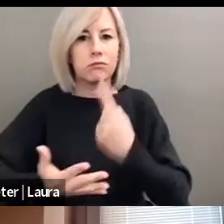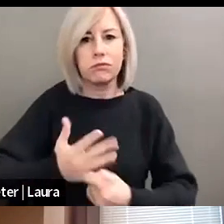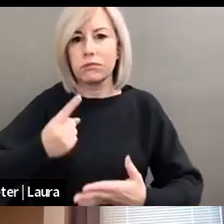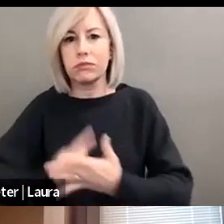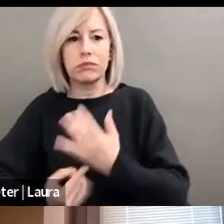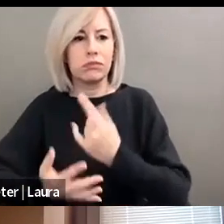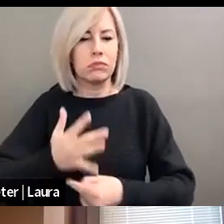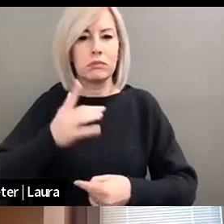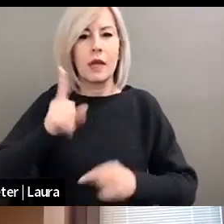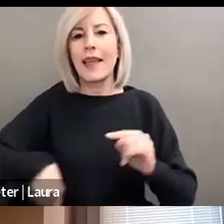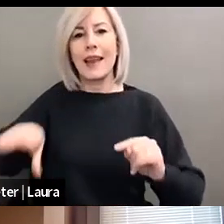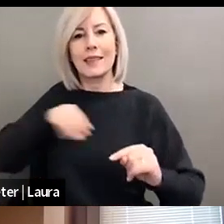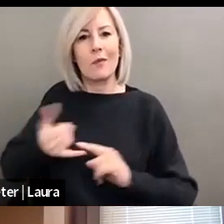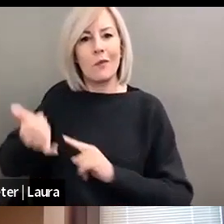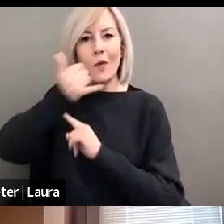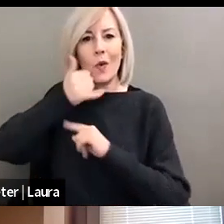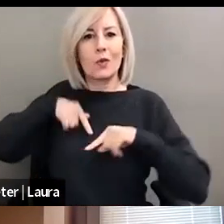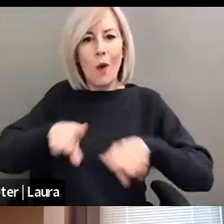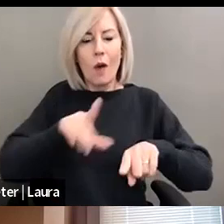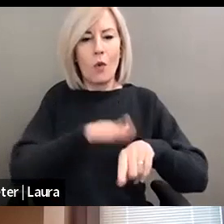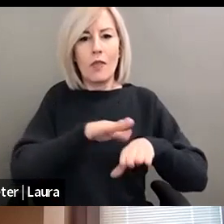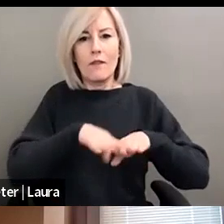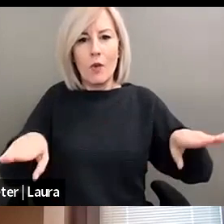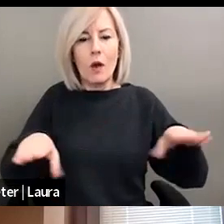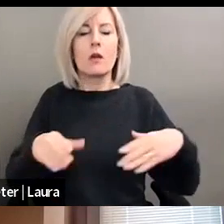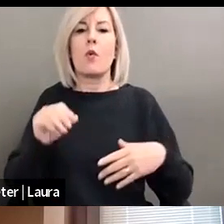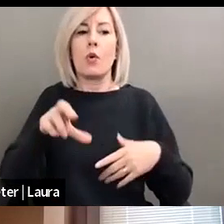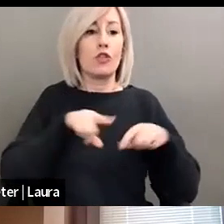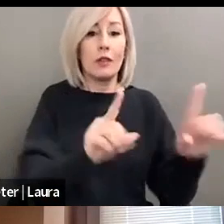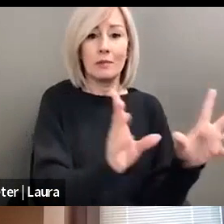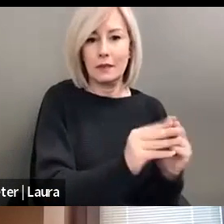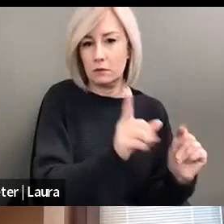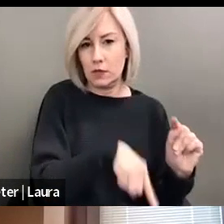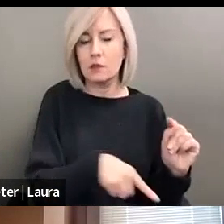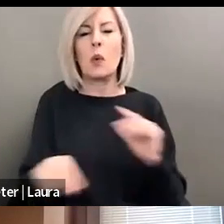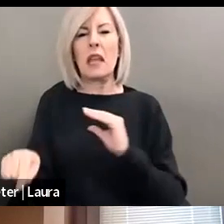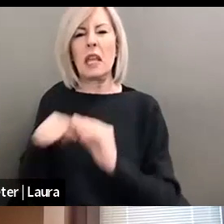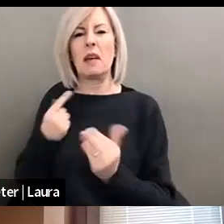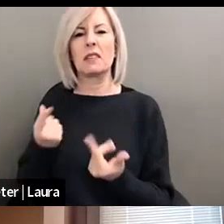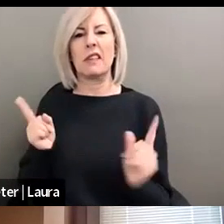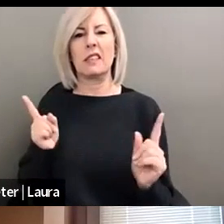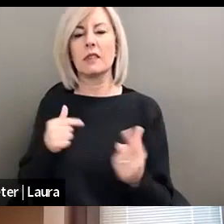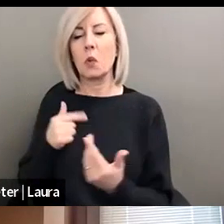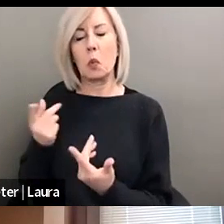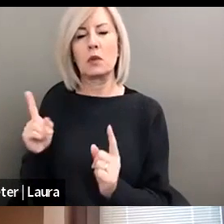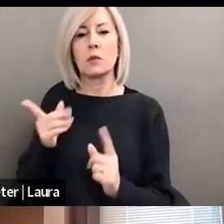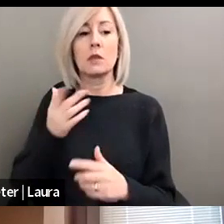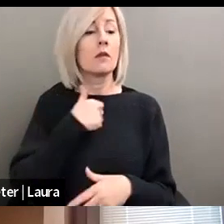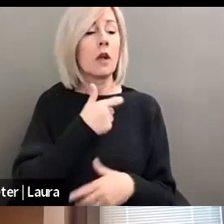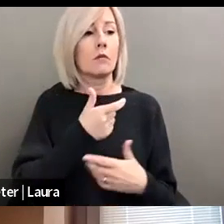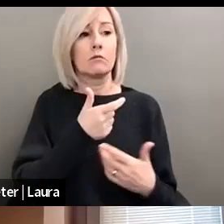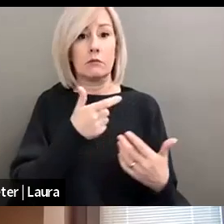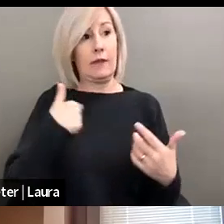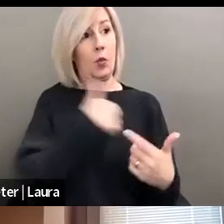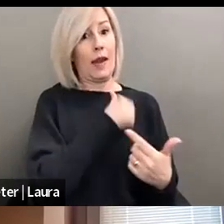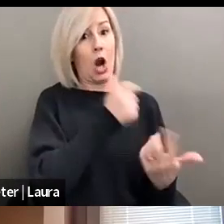can't take phone calls on the floor, obviously, or when we're in meetings. So email is an effective tool, because if we're not watching it, our clerks are.